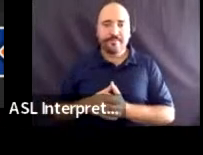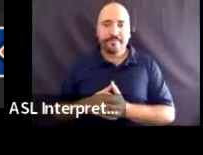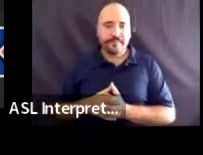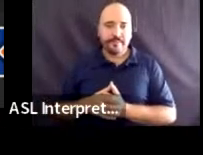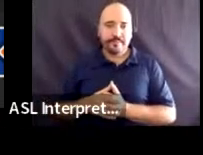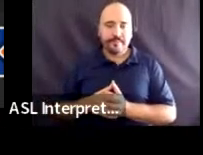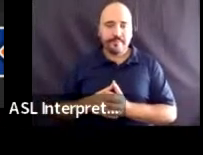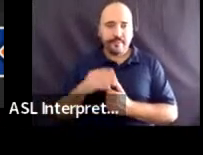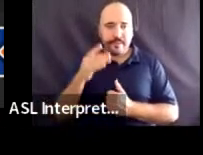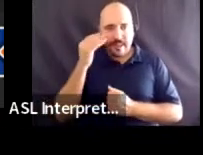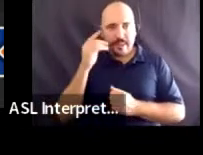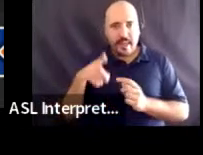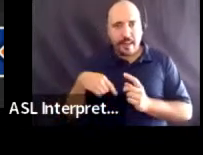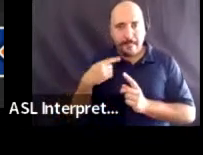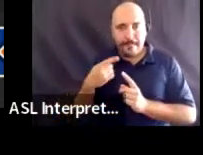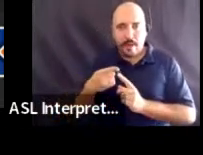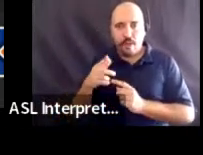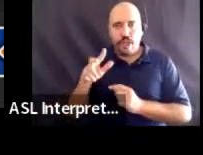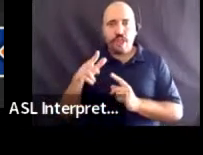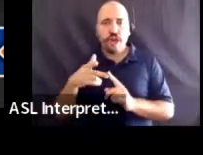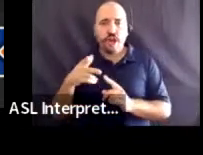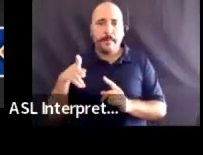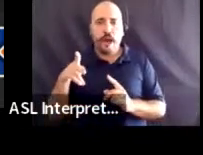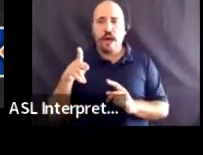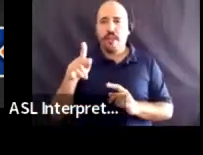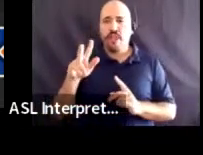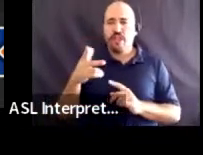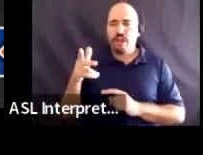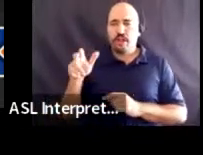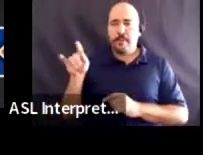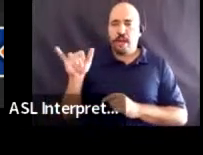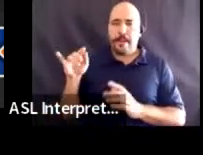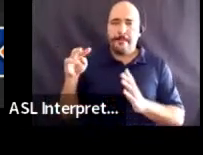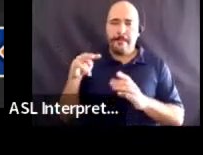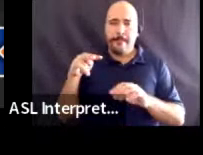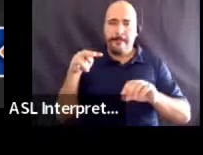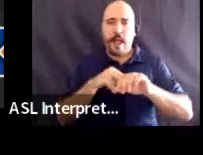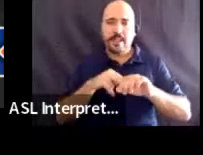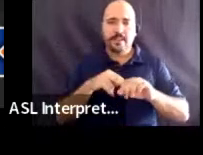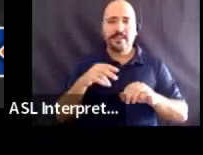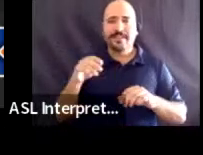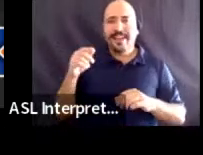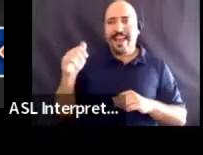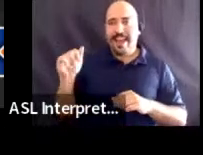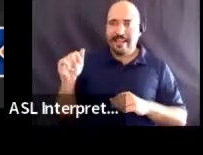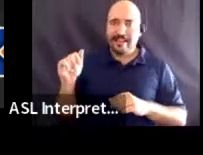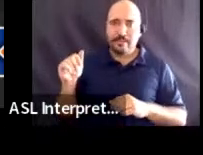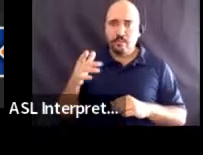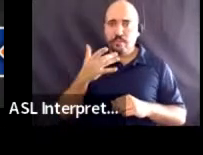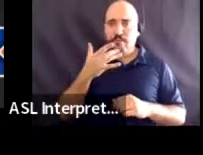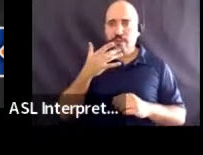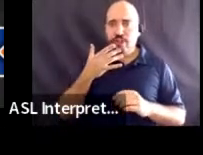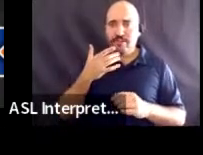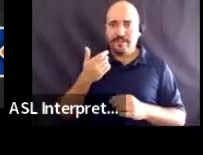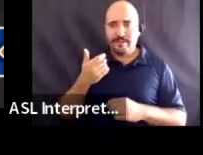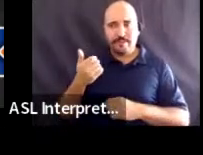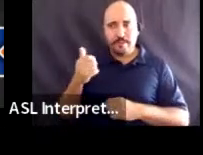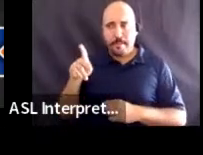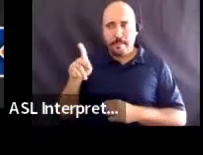And thinking about third-party plugins, are there any preferred platforms? I myself do not